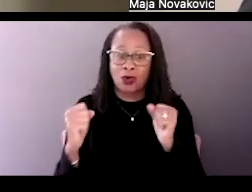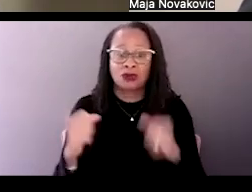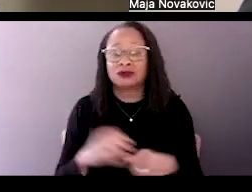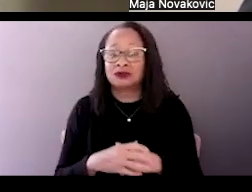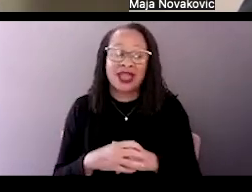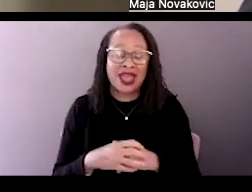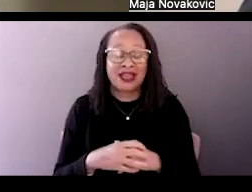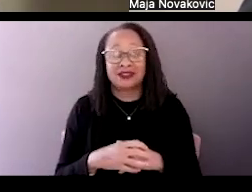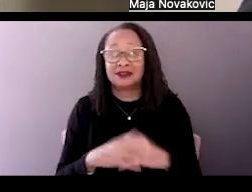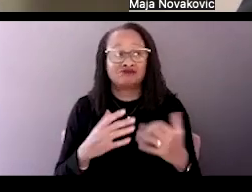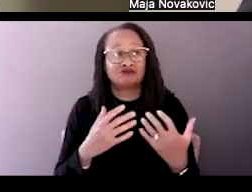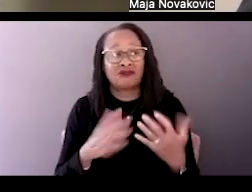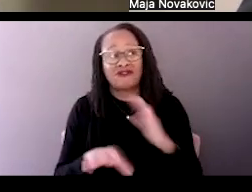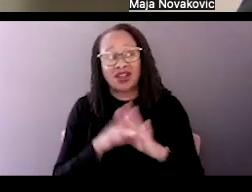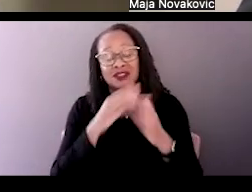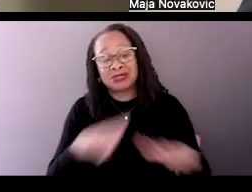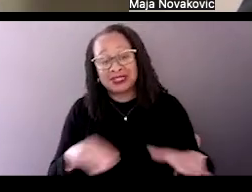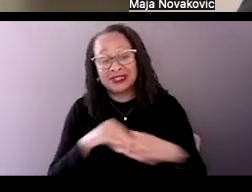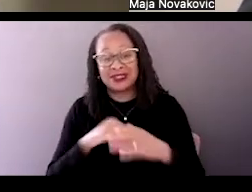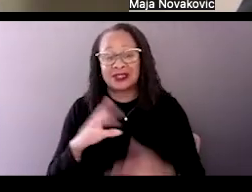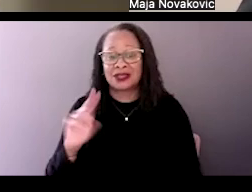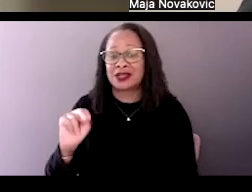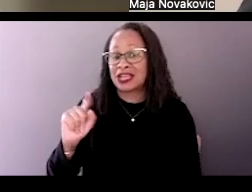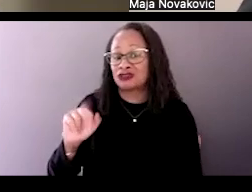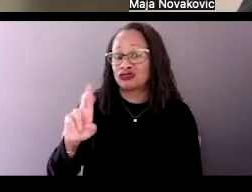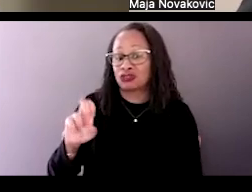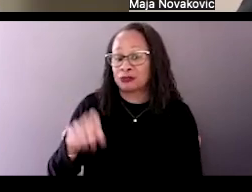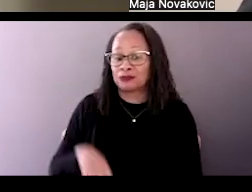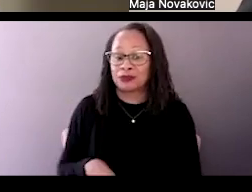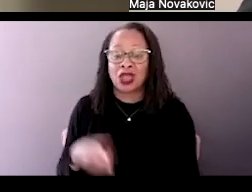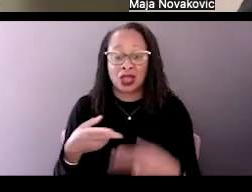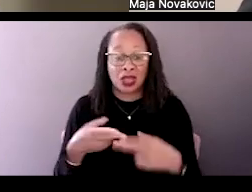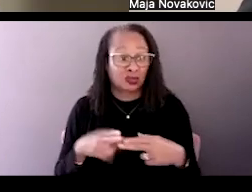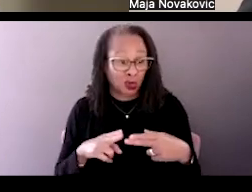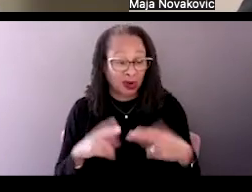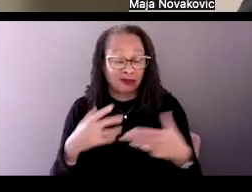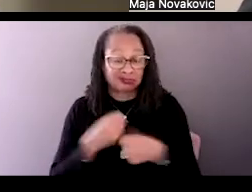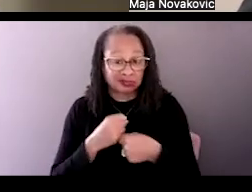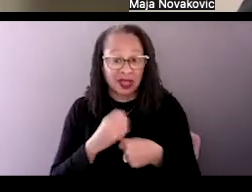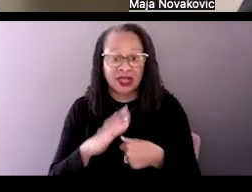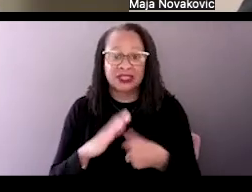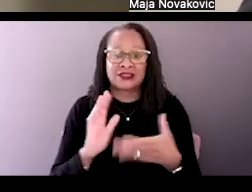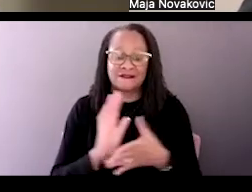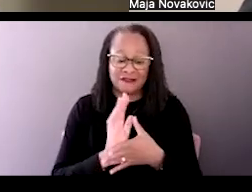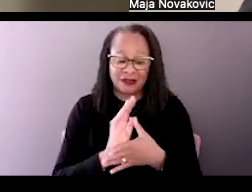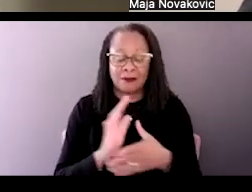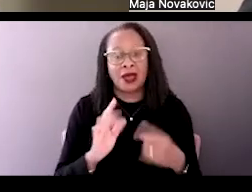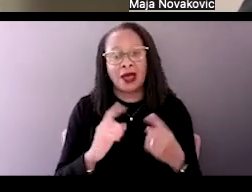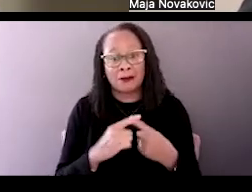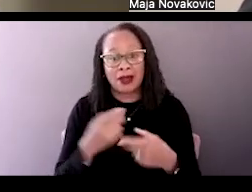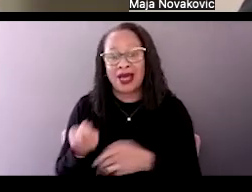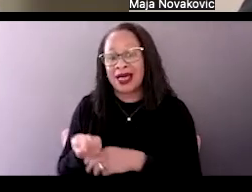nature. In short, uh, it's a film about alienation, and I wanted to portray